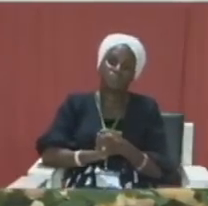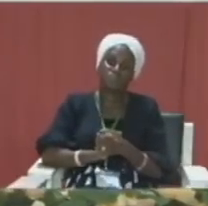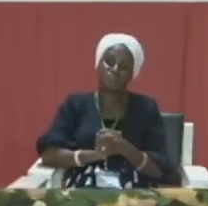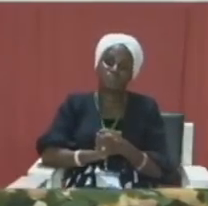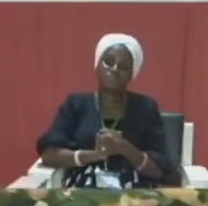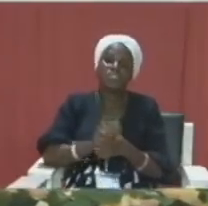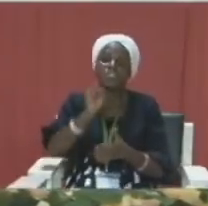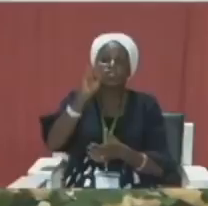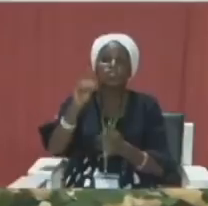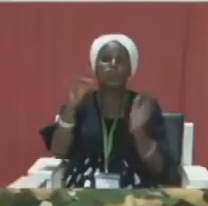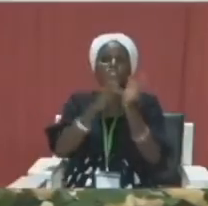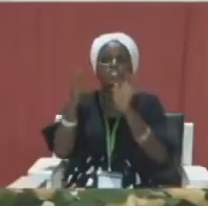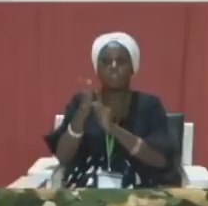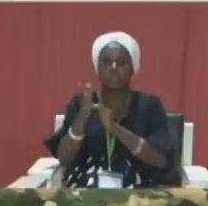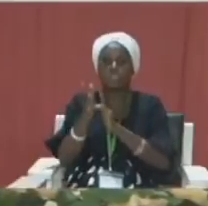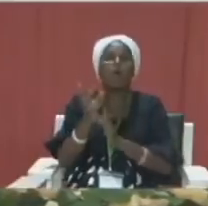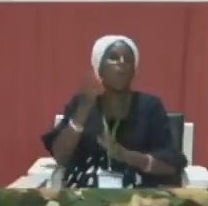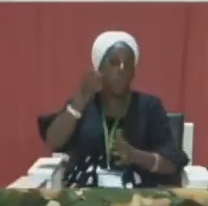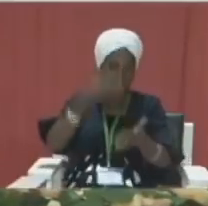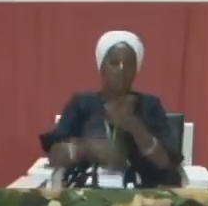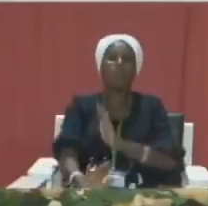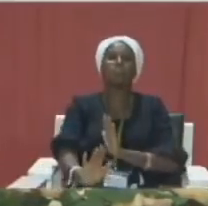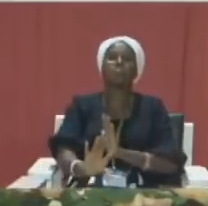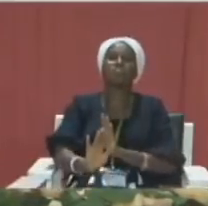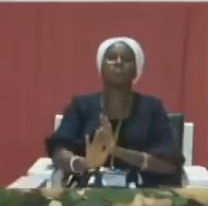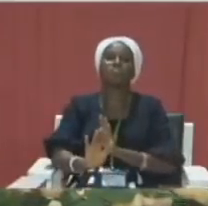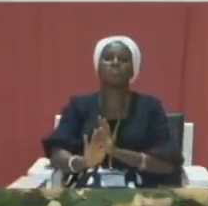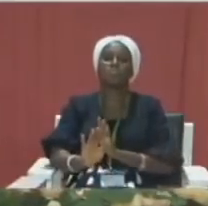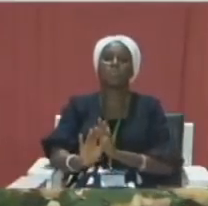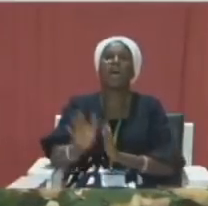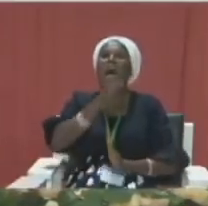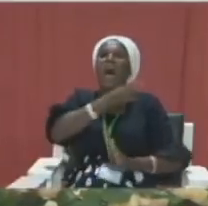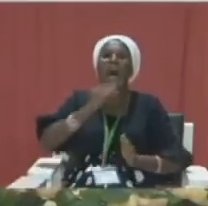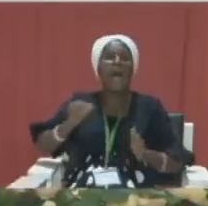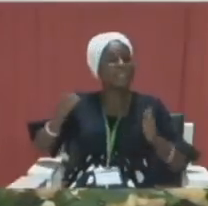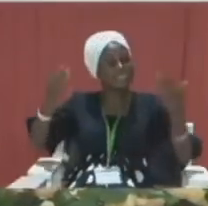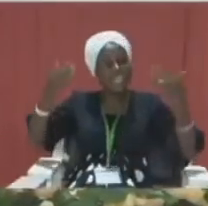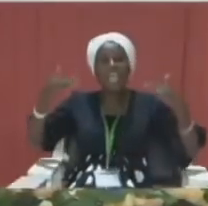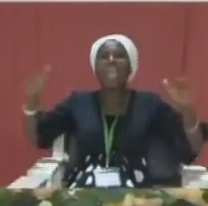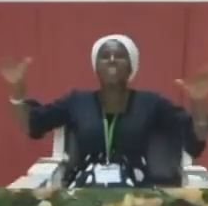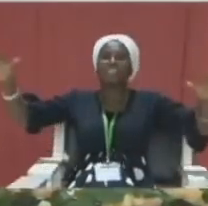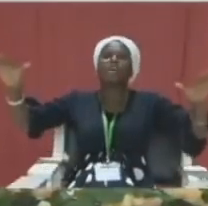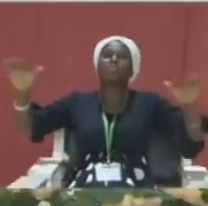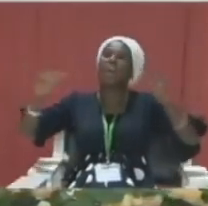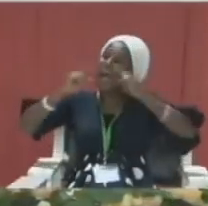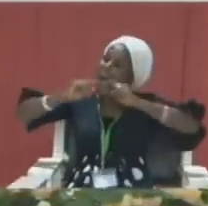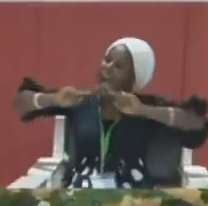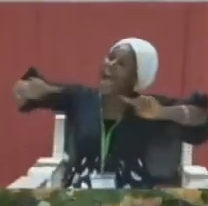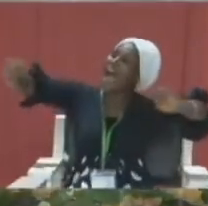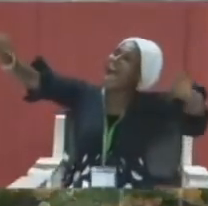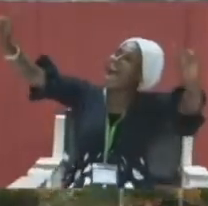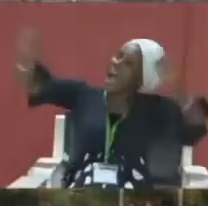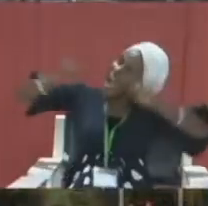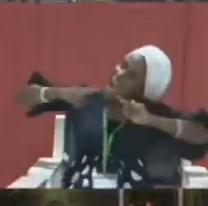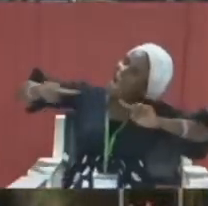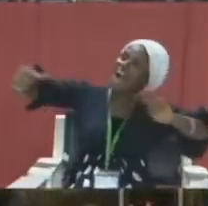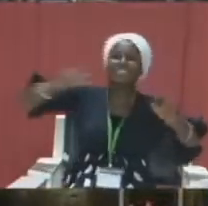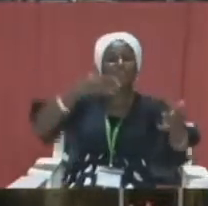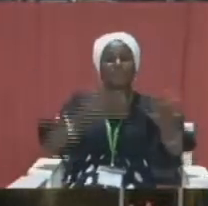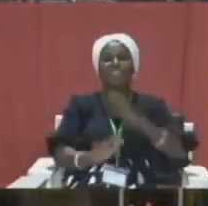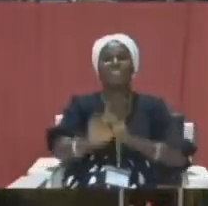So Jesus was born. And then the angels came to announce his birth. In St. Luke chapter